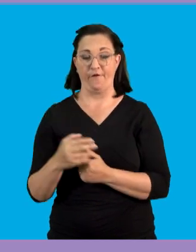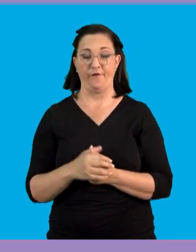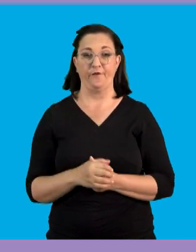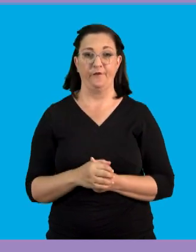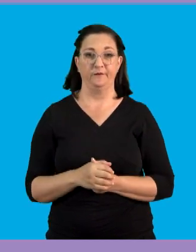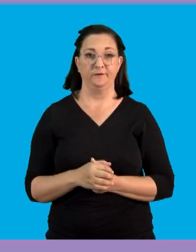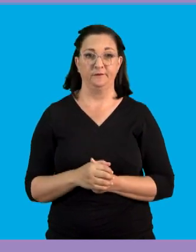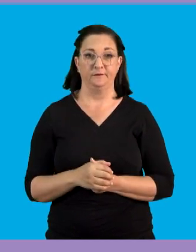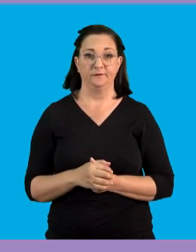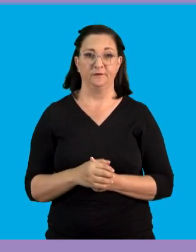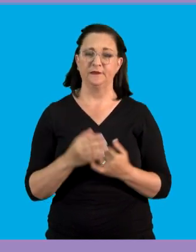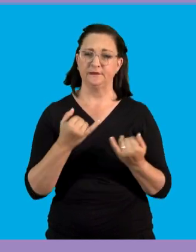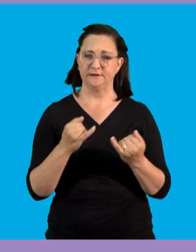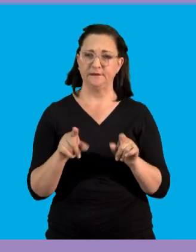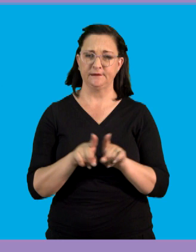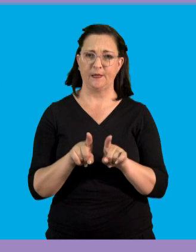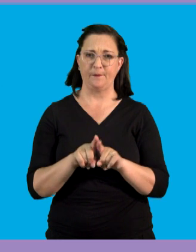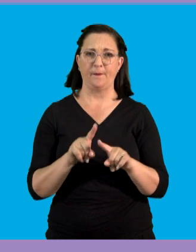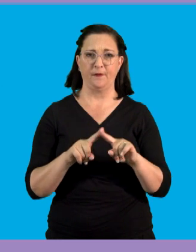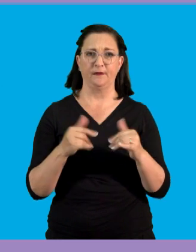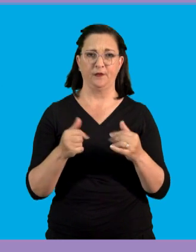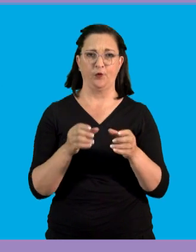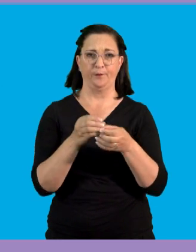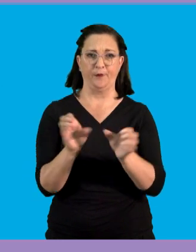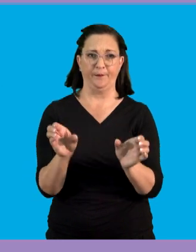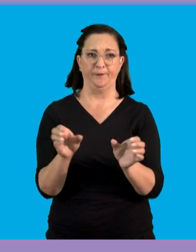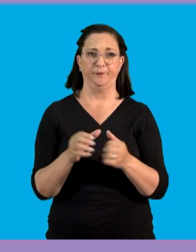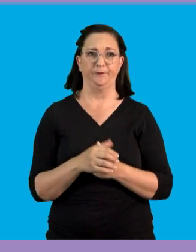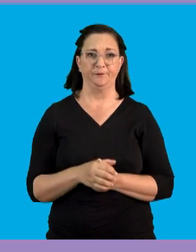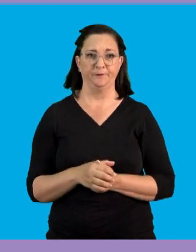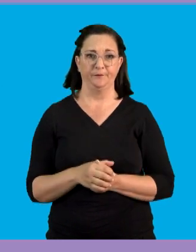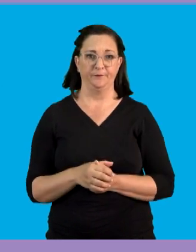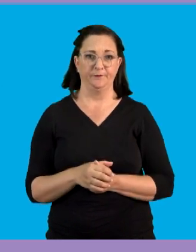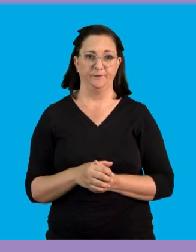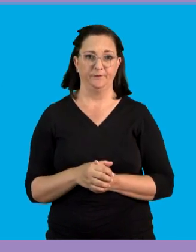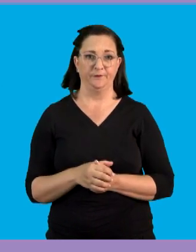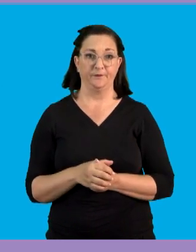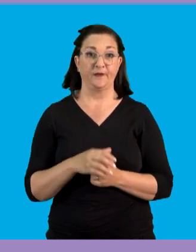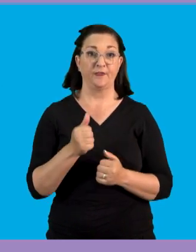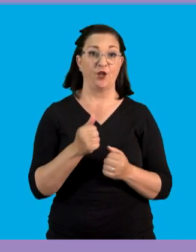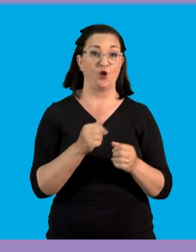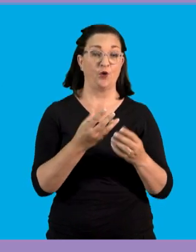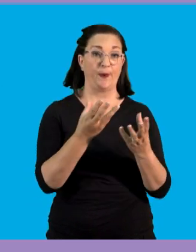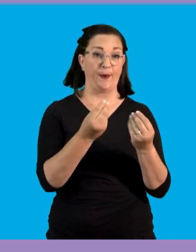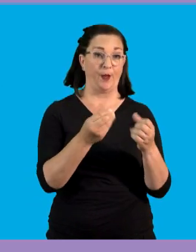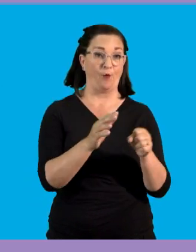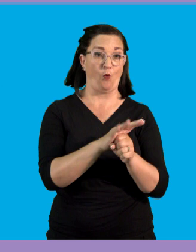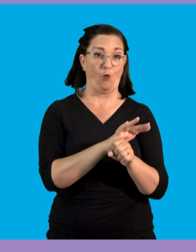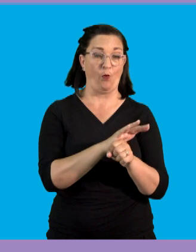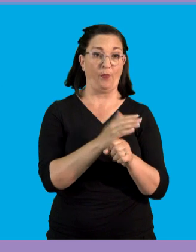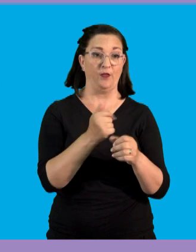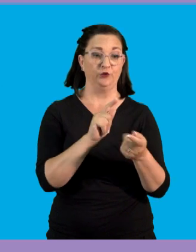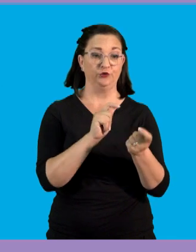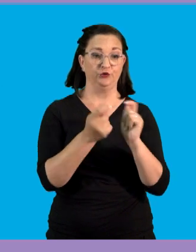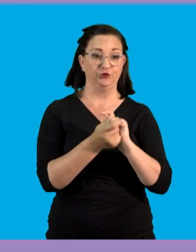1 half. So it's still 7 wholes and 1 half. And then what do we do next? We convert the whole number into